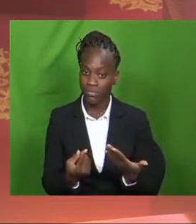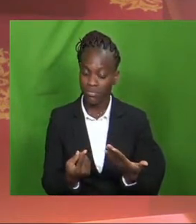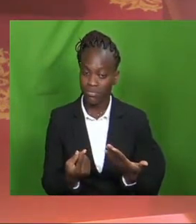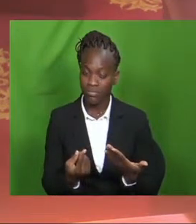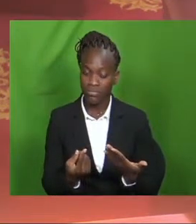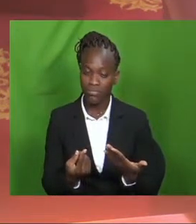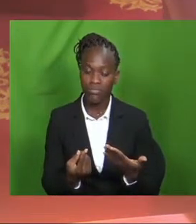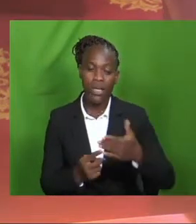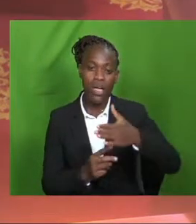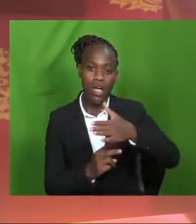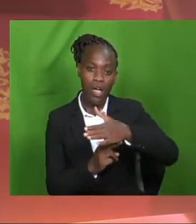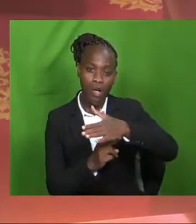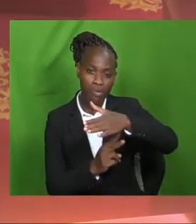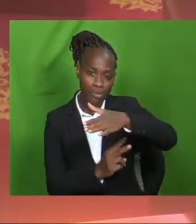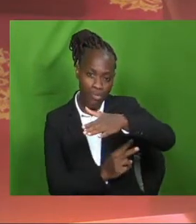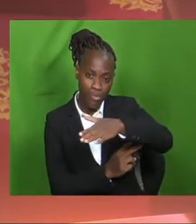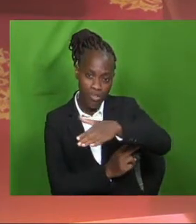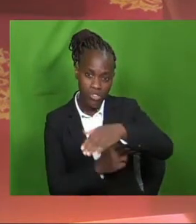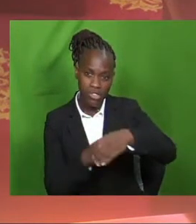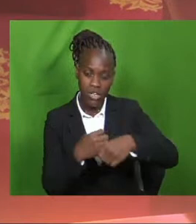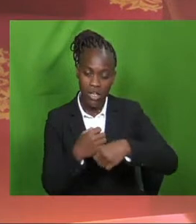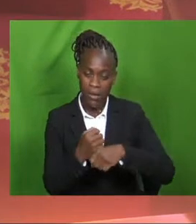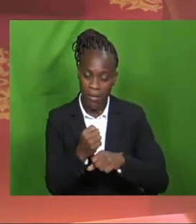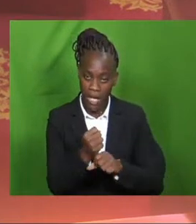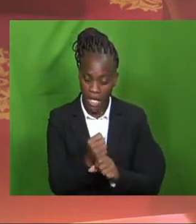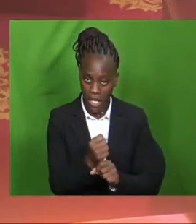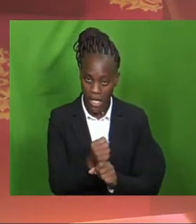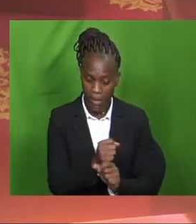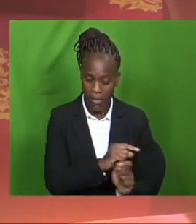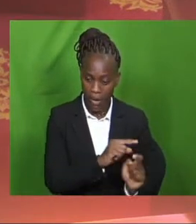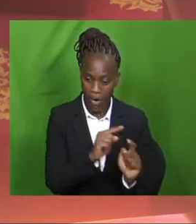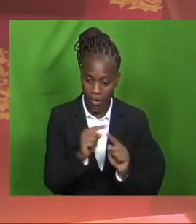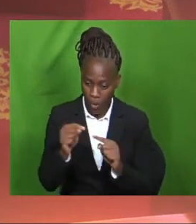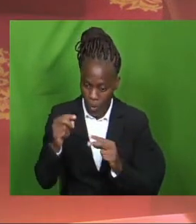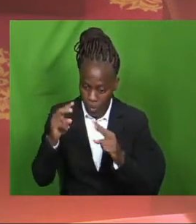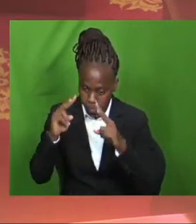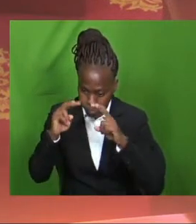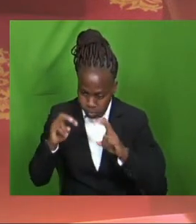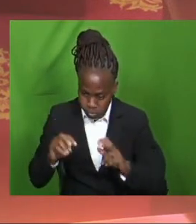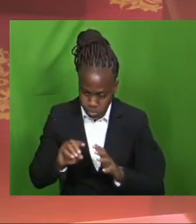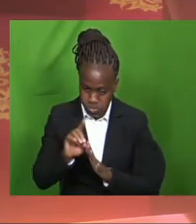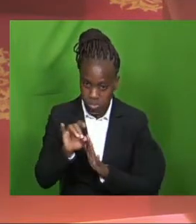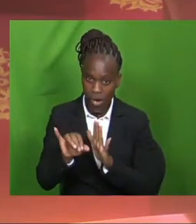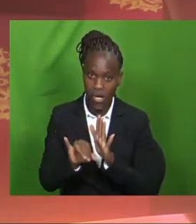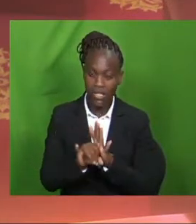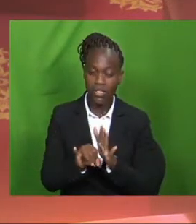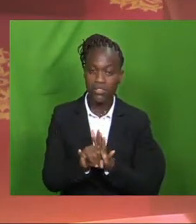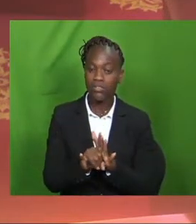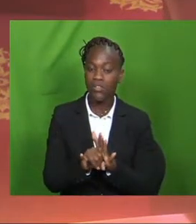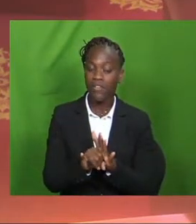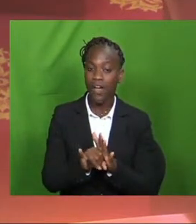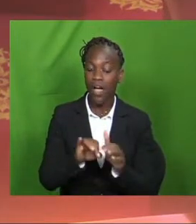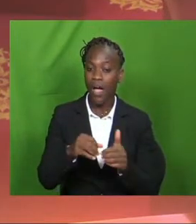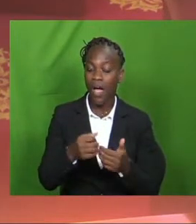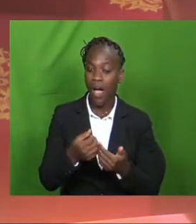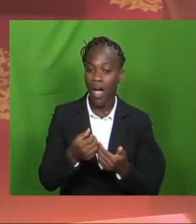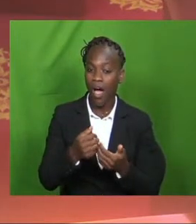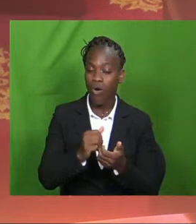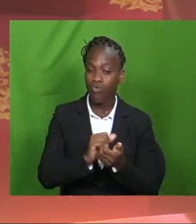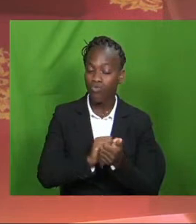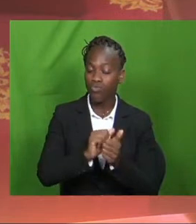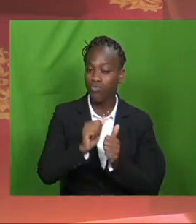Roads will undertake feasibility studies to identify the safe crossing point in the fourth quarter